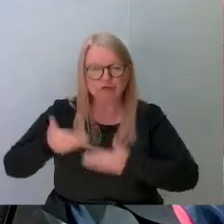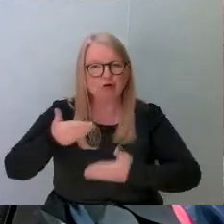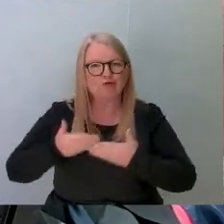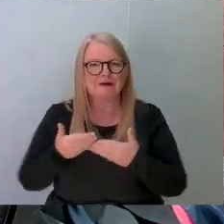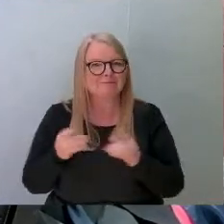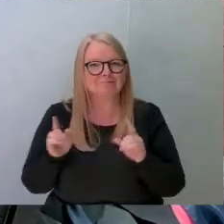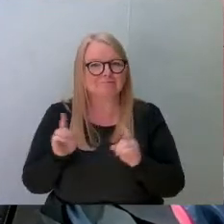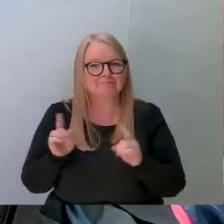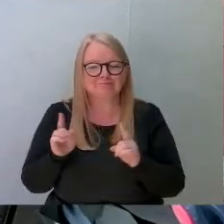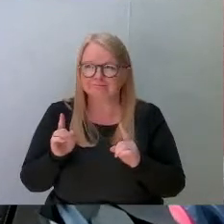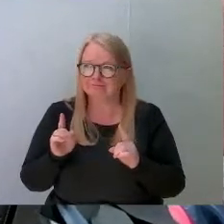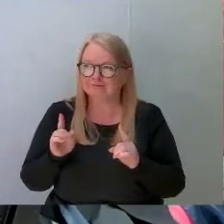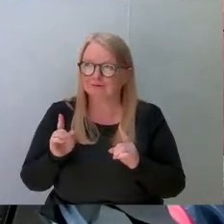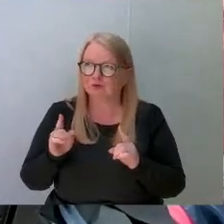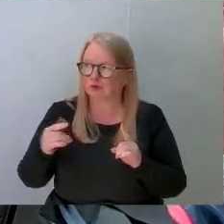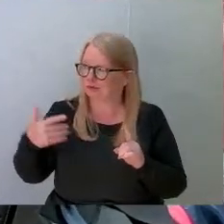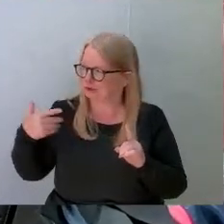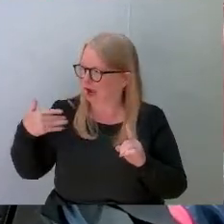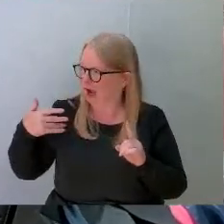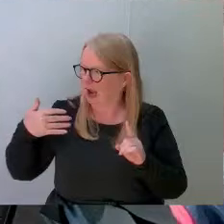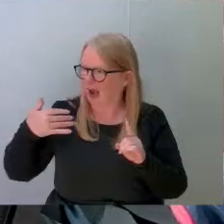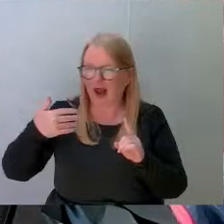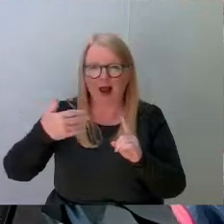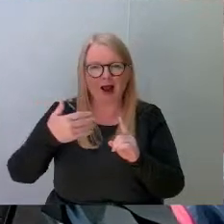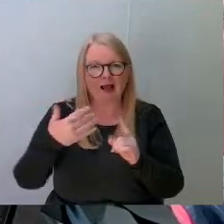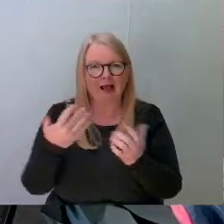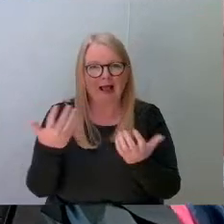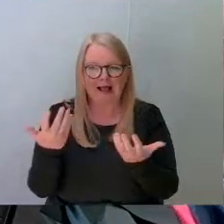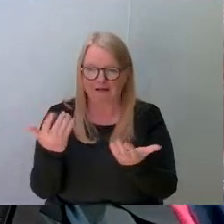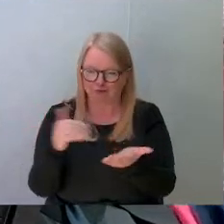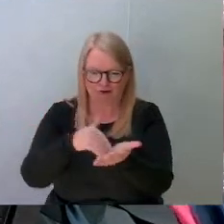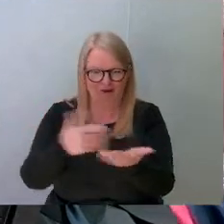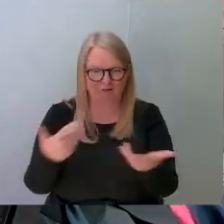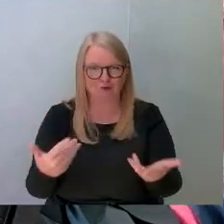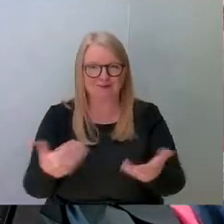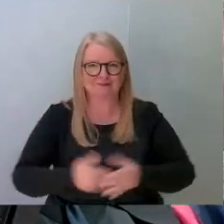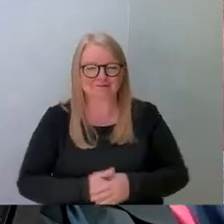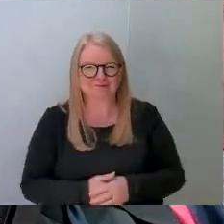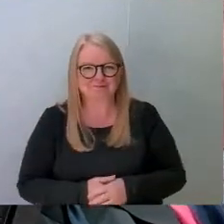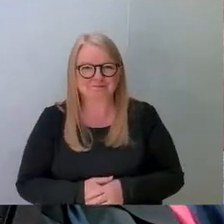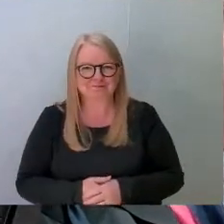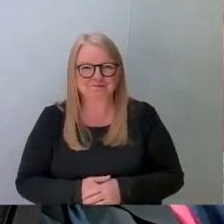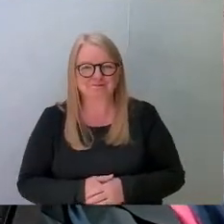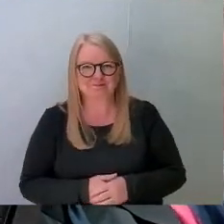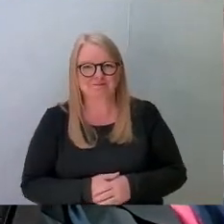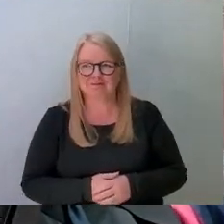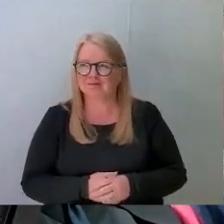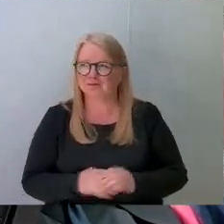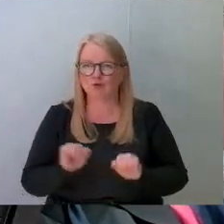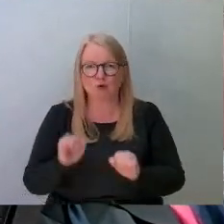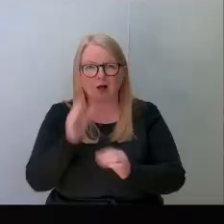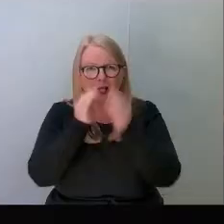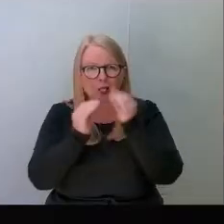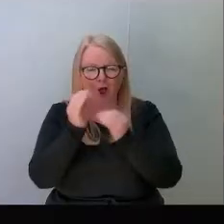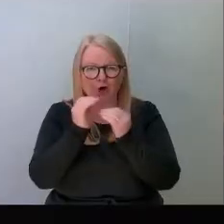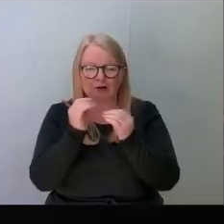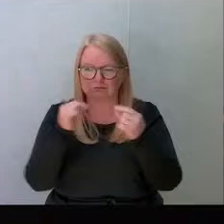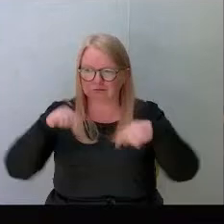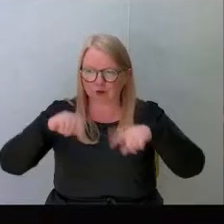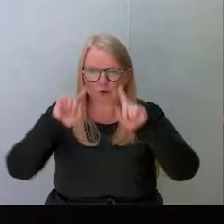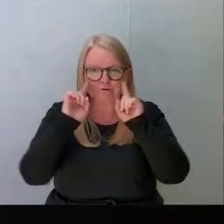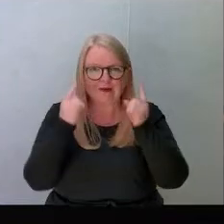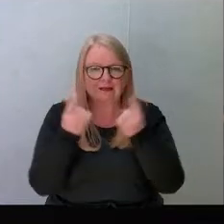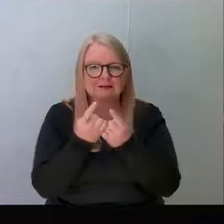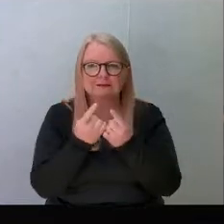about what has gone into the journey that you've taken to get here today. This includes learning at the university as